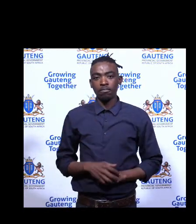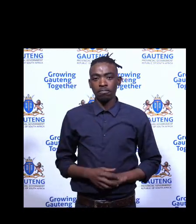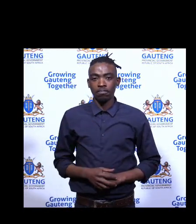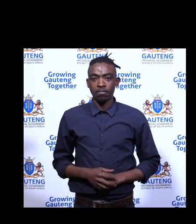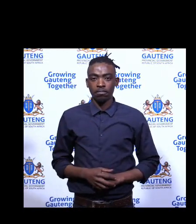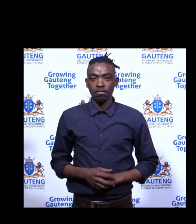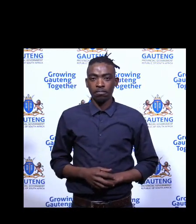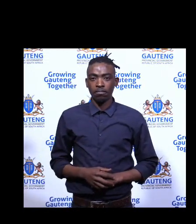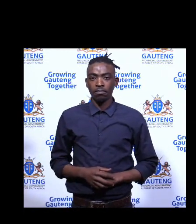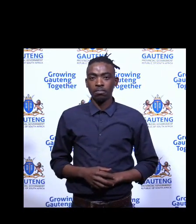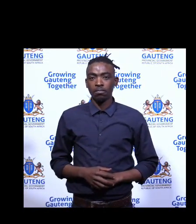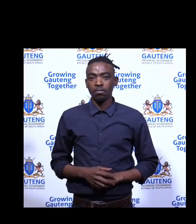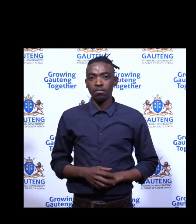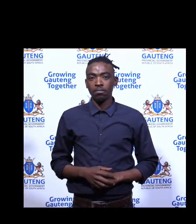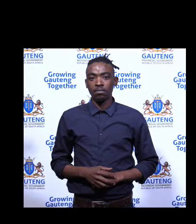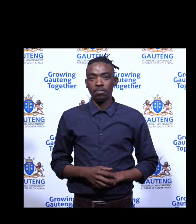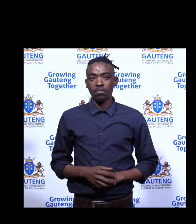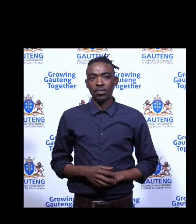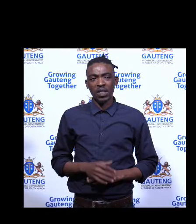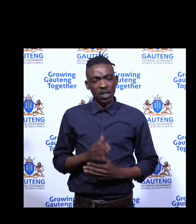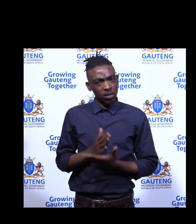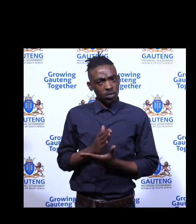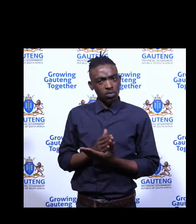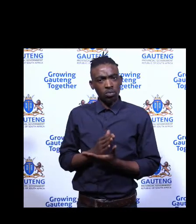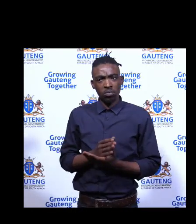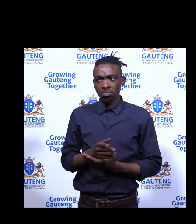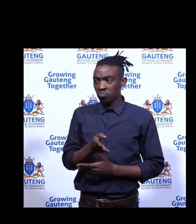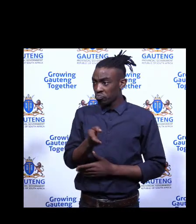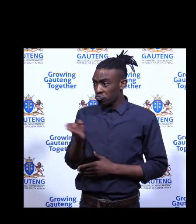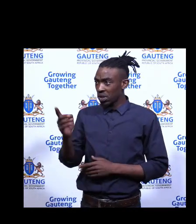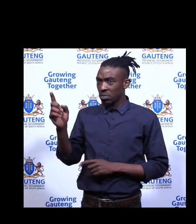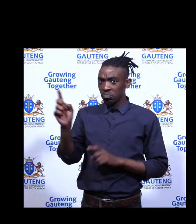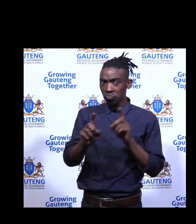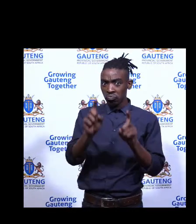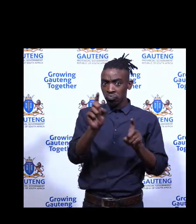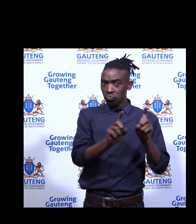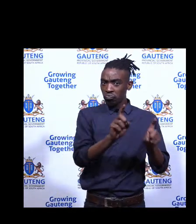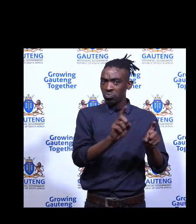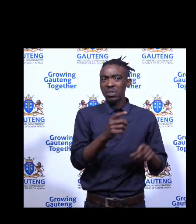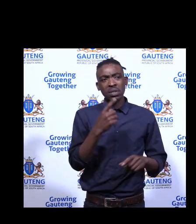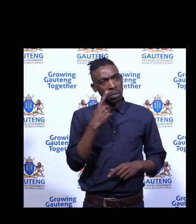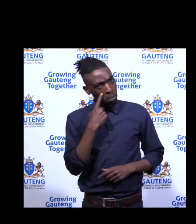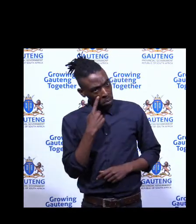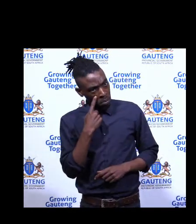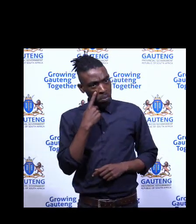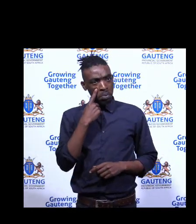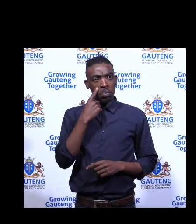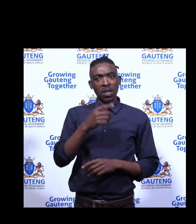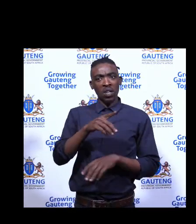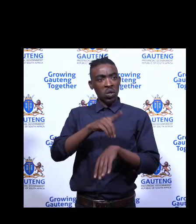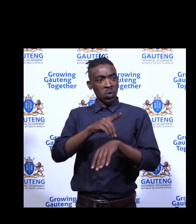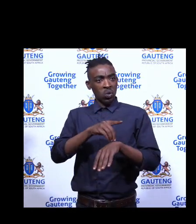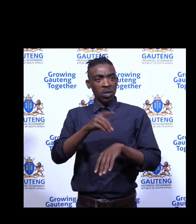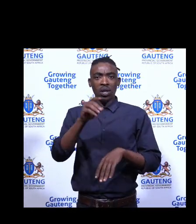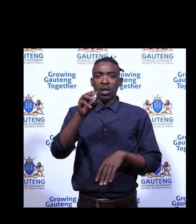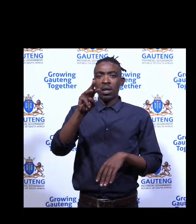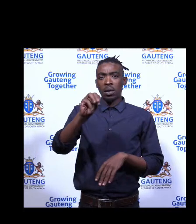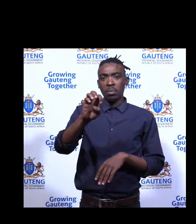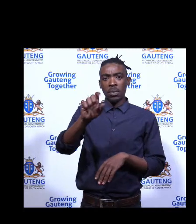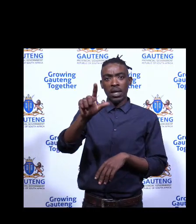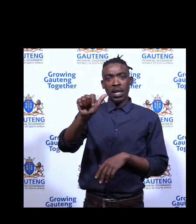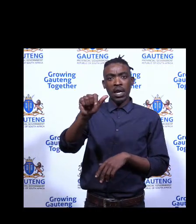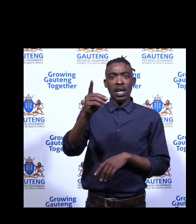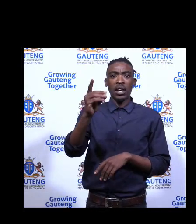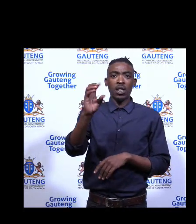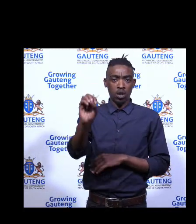presentation. So I'm sure those who've been coming to these media briefings have seen Professor Melado before presenting